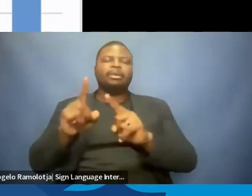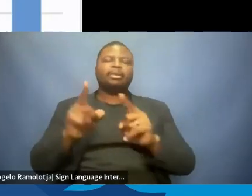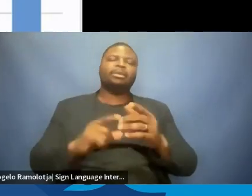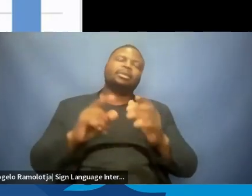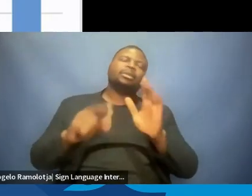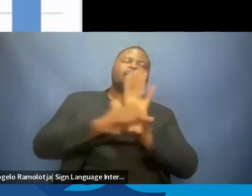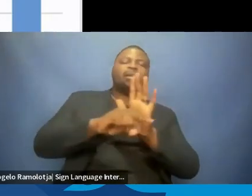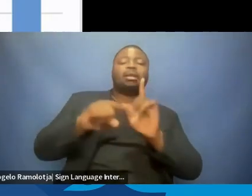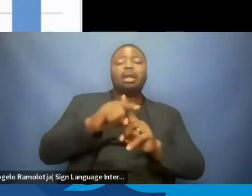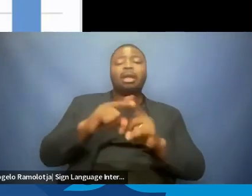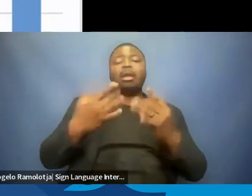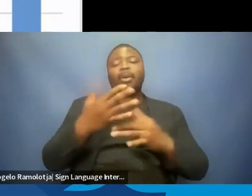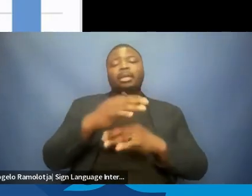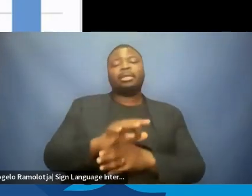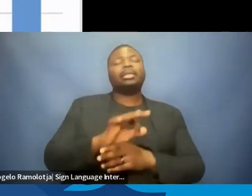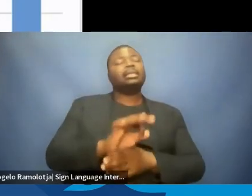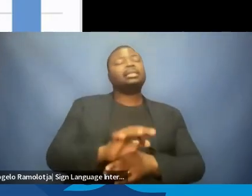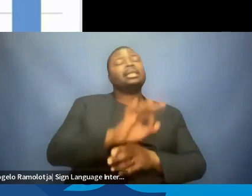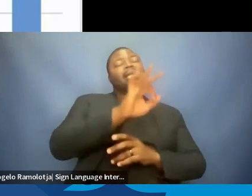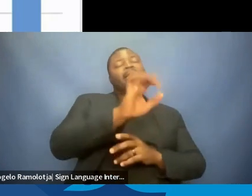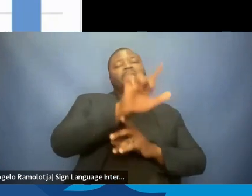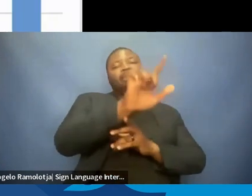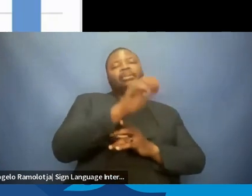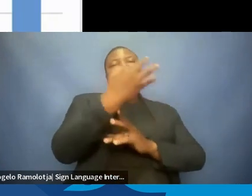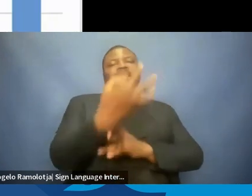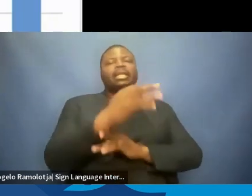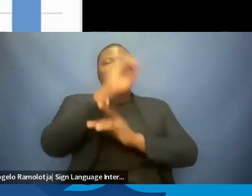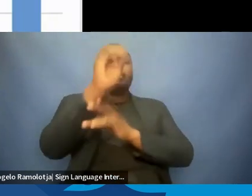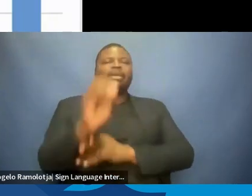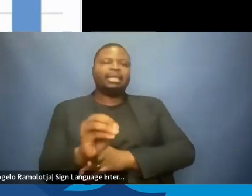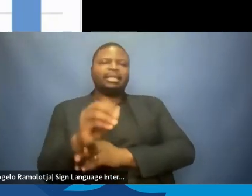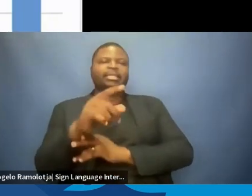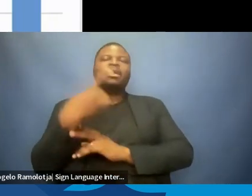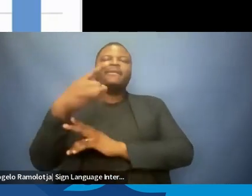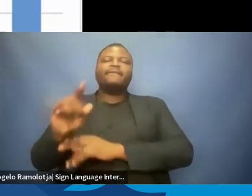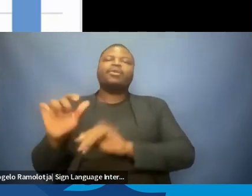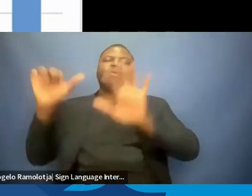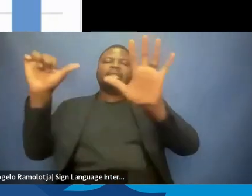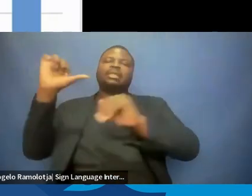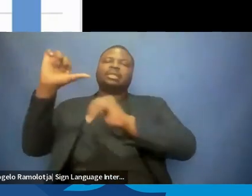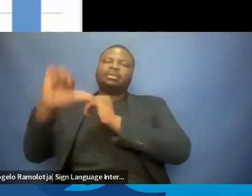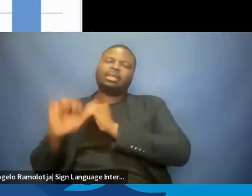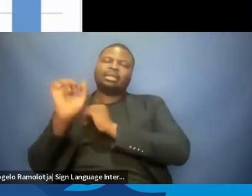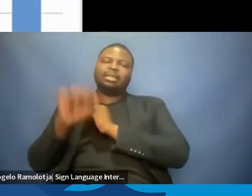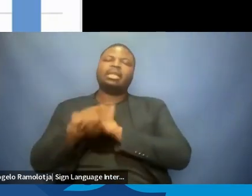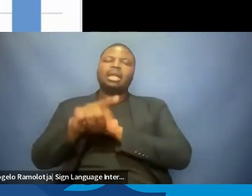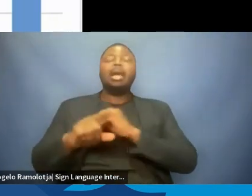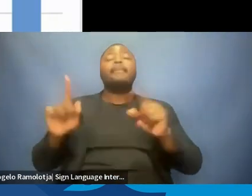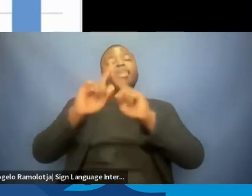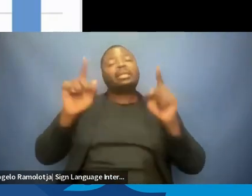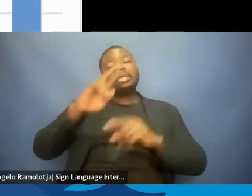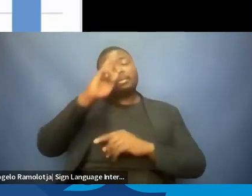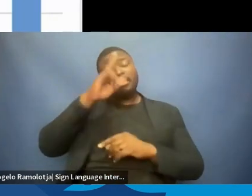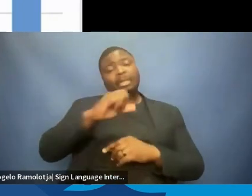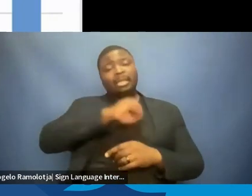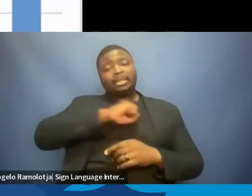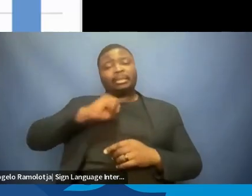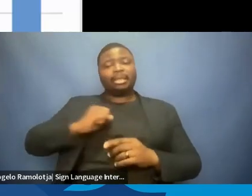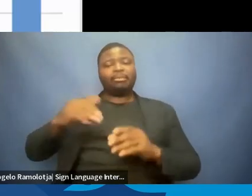new clients that we initiated every month. Our retention rate, which is not shown here, remained at about